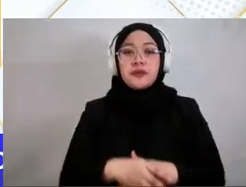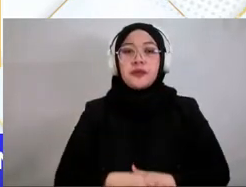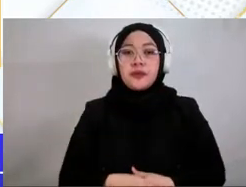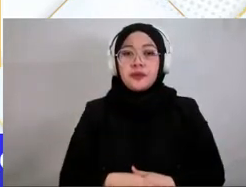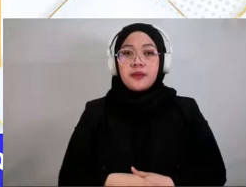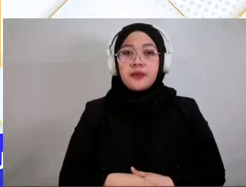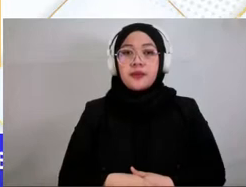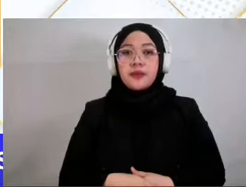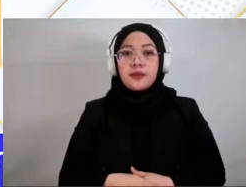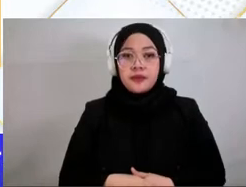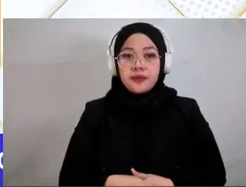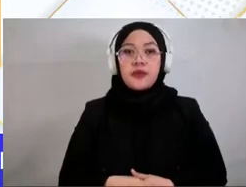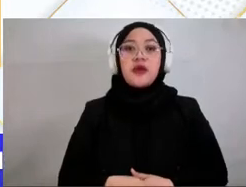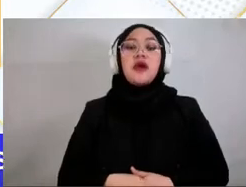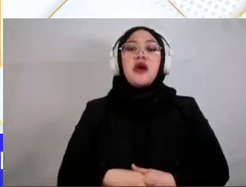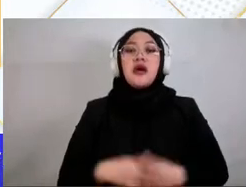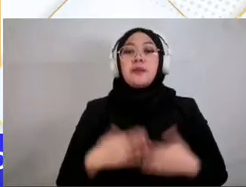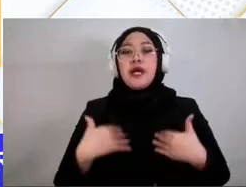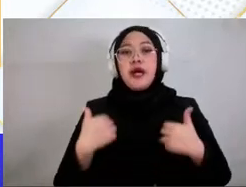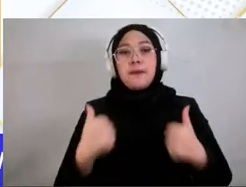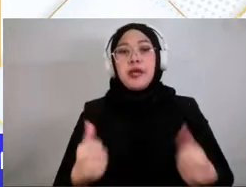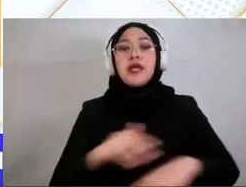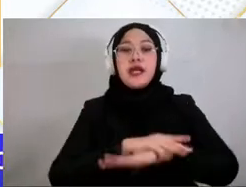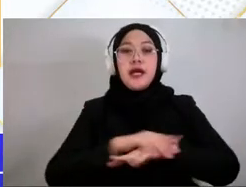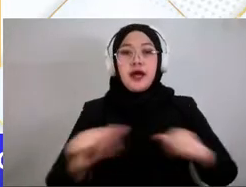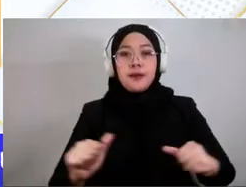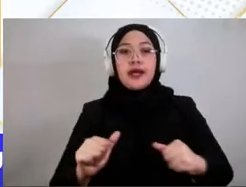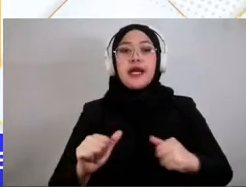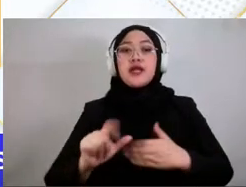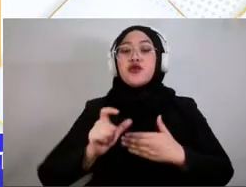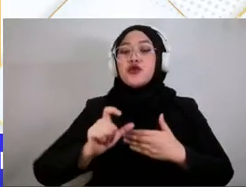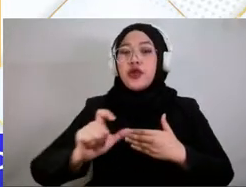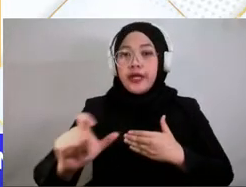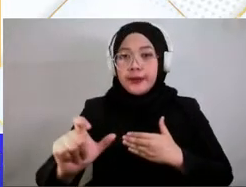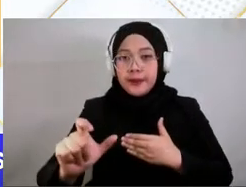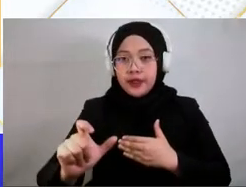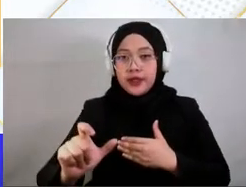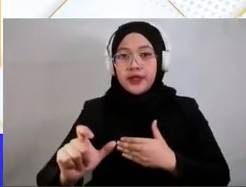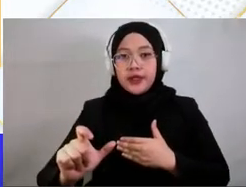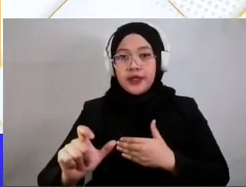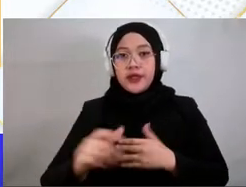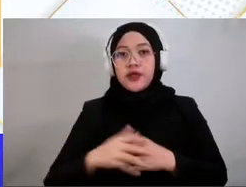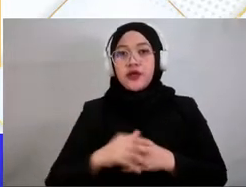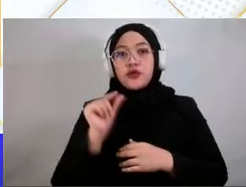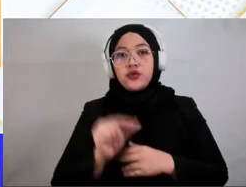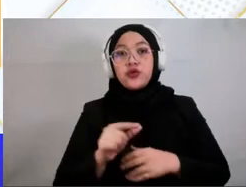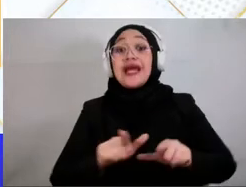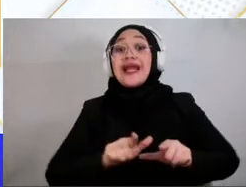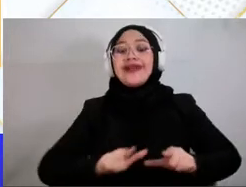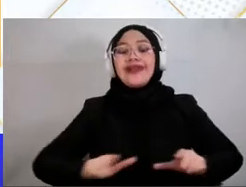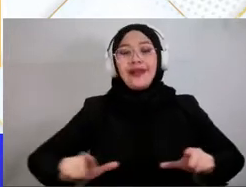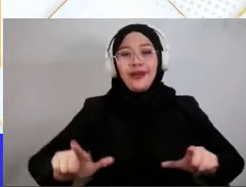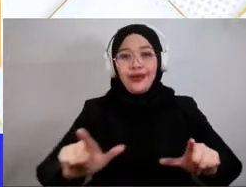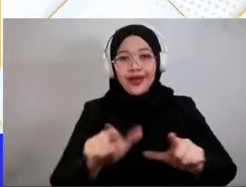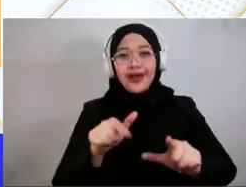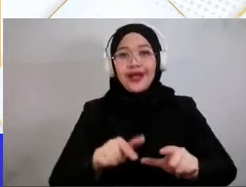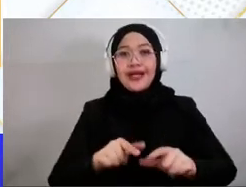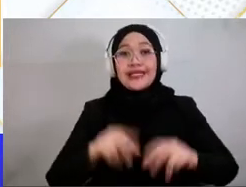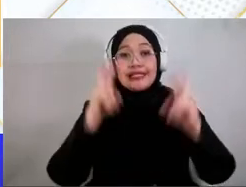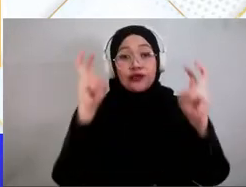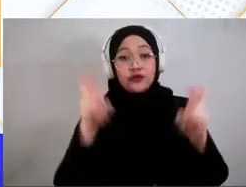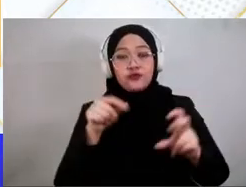peace and security guarantees stability, however the geopolitical and local influences may